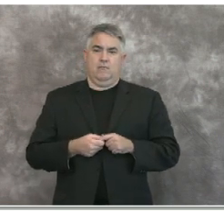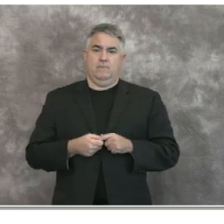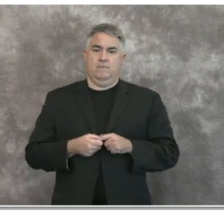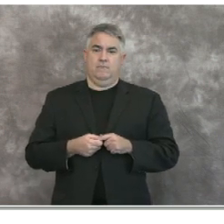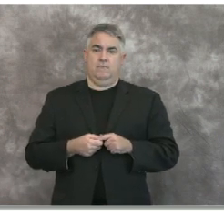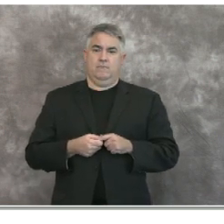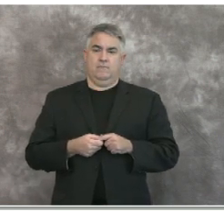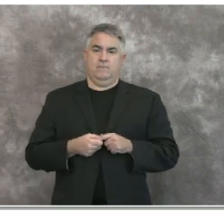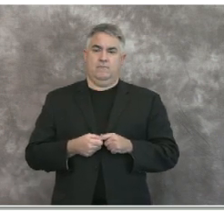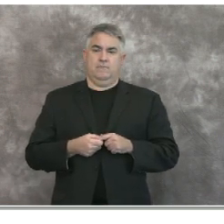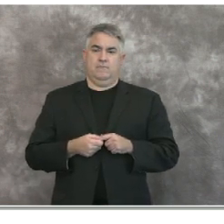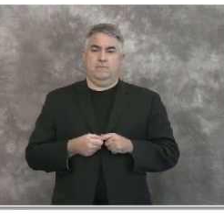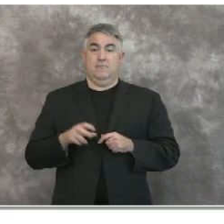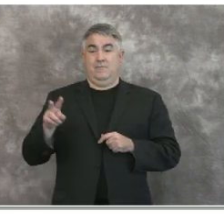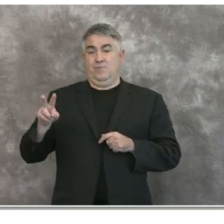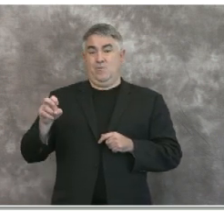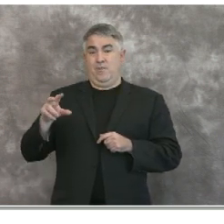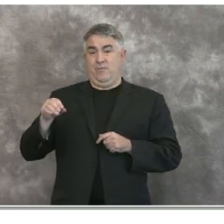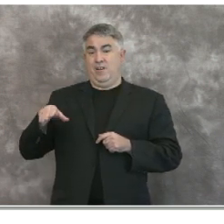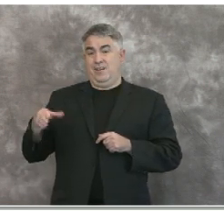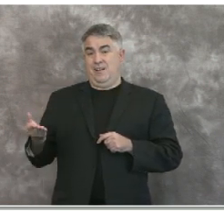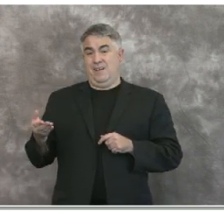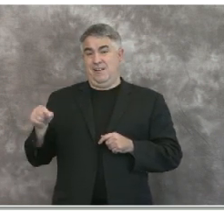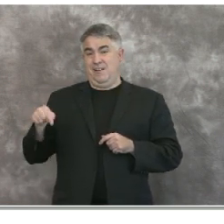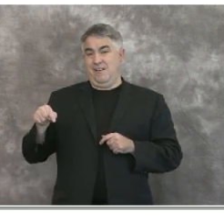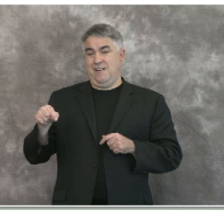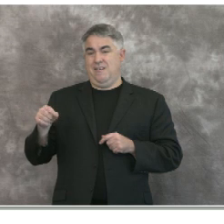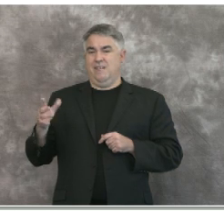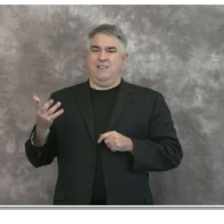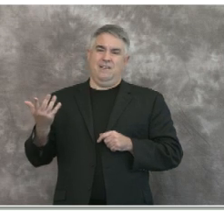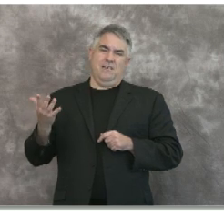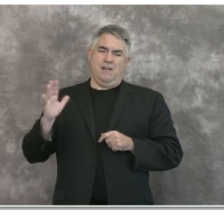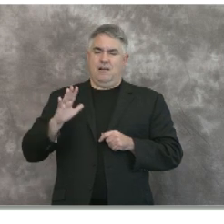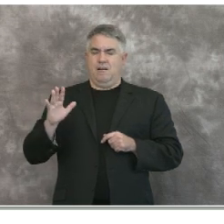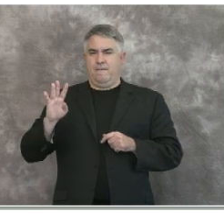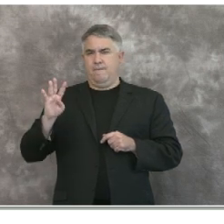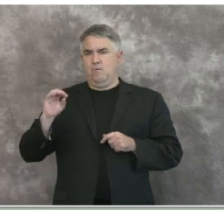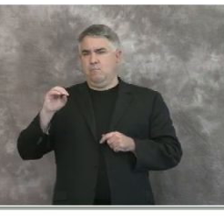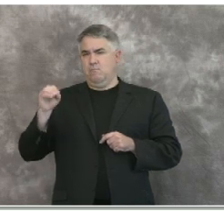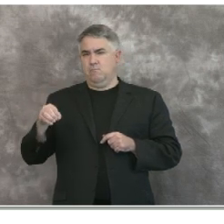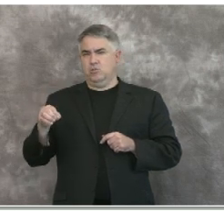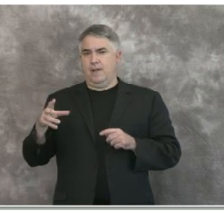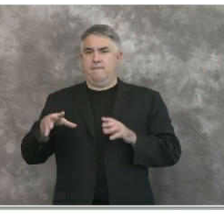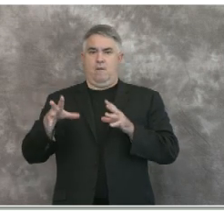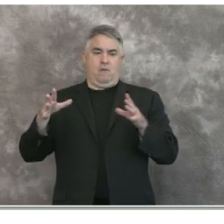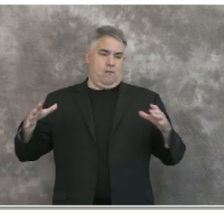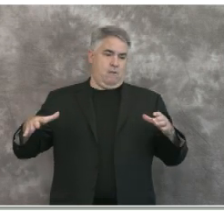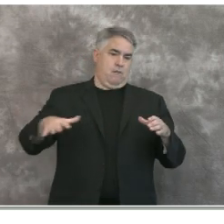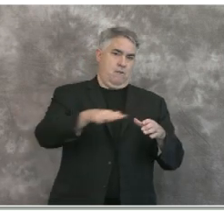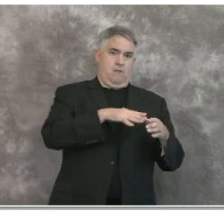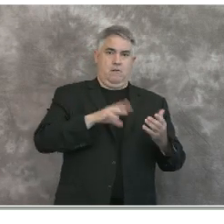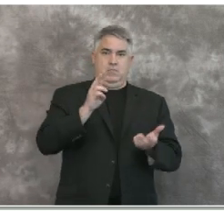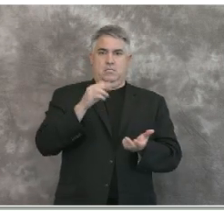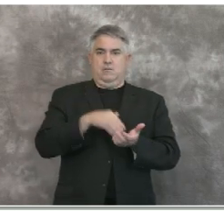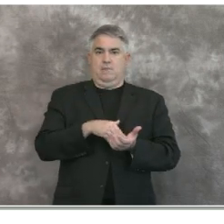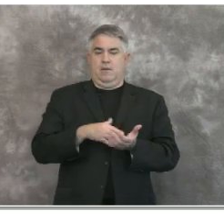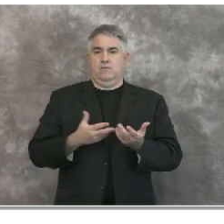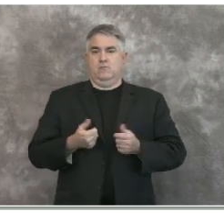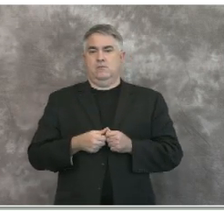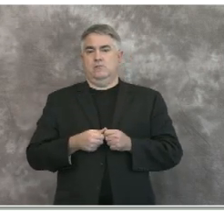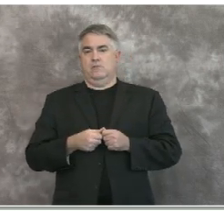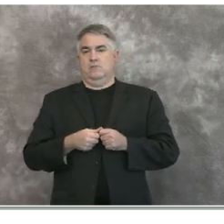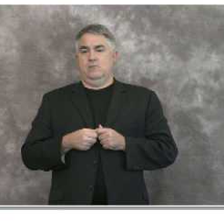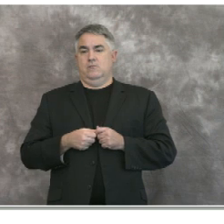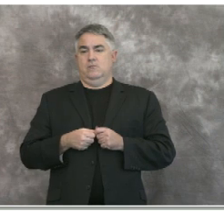230 deaths, these represent approximately 4% of the total number of cases. And of these 8 additional deaths, the